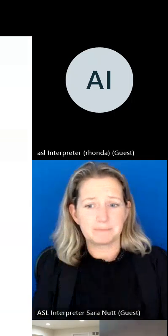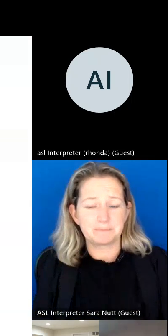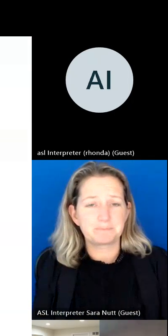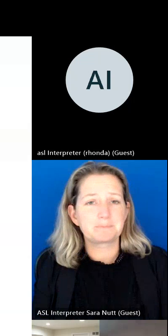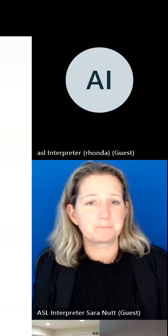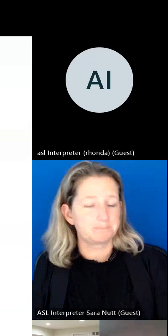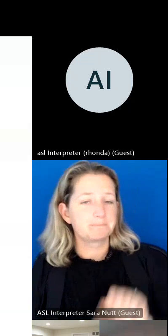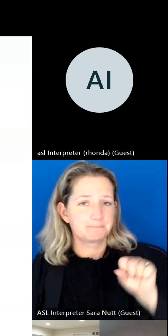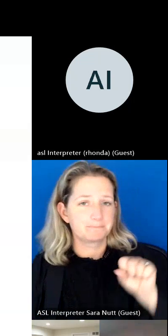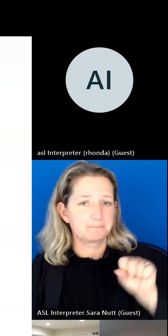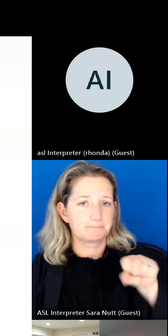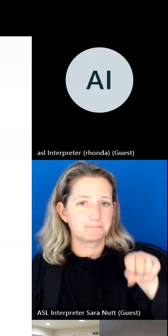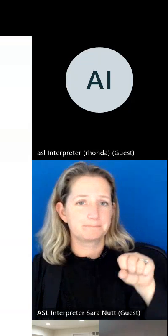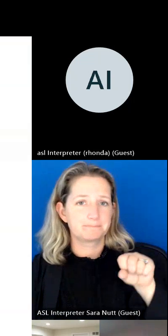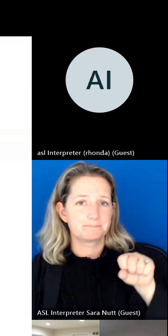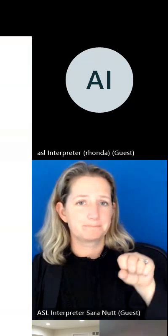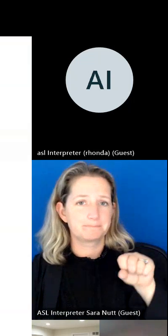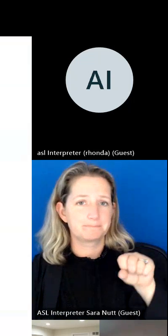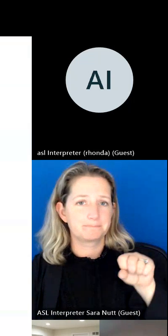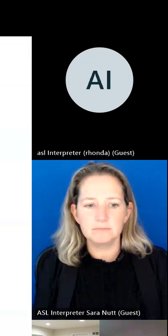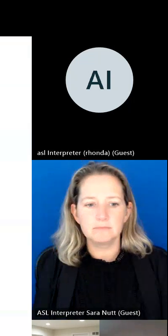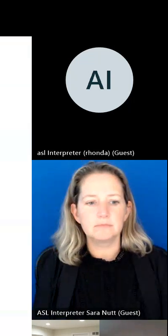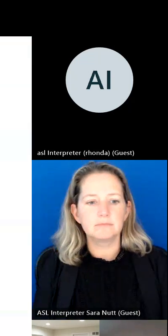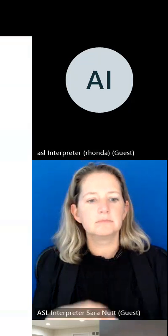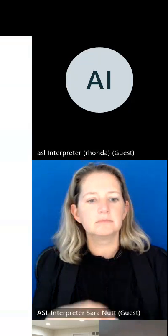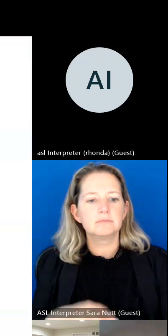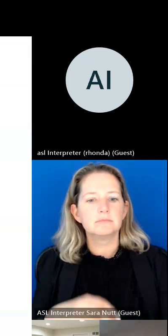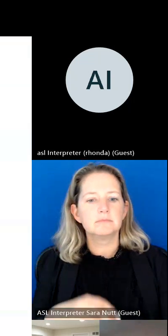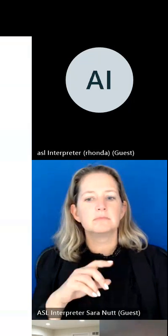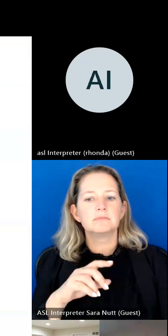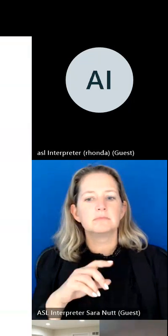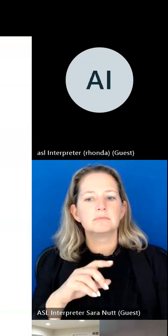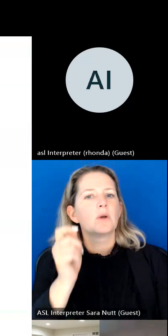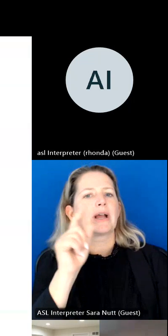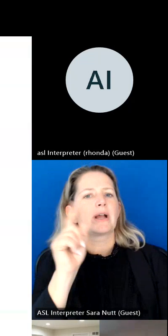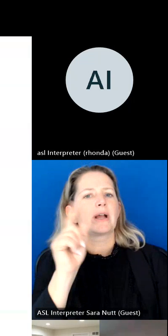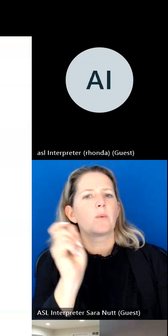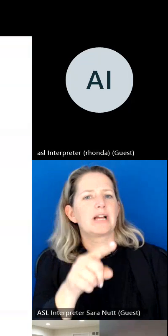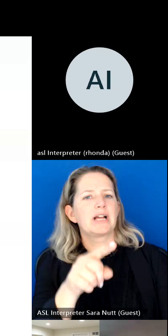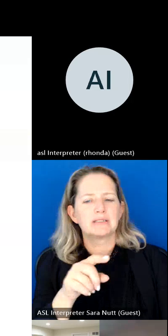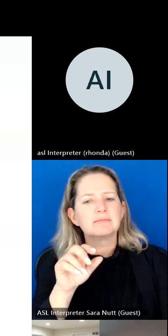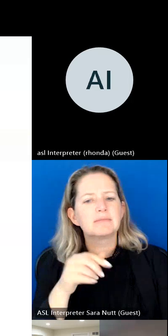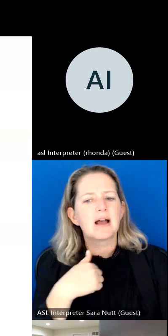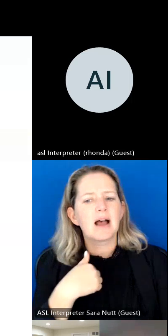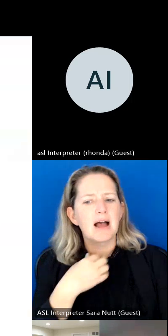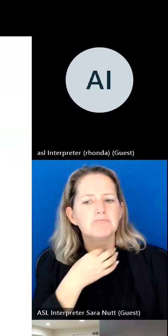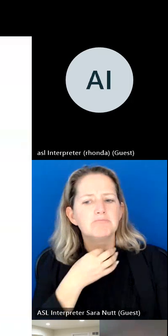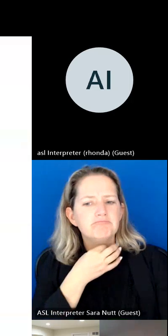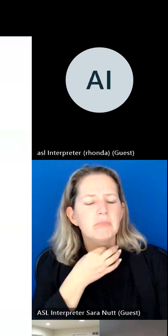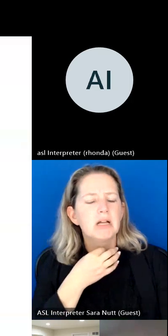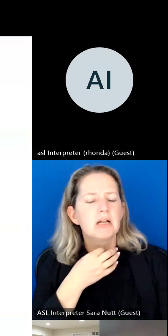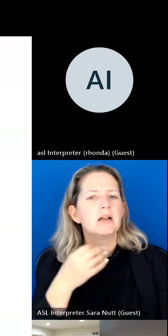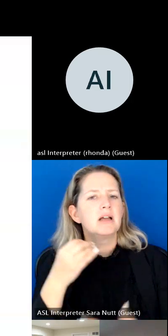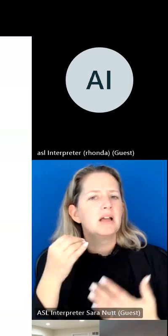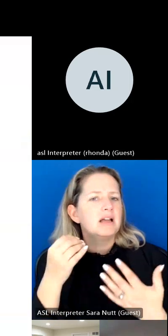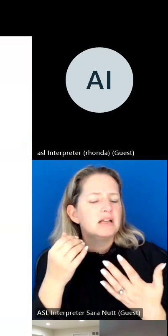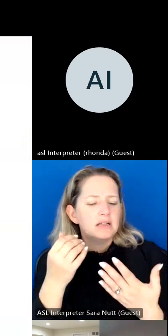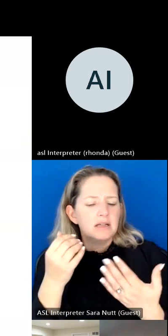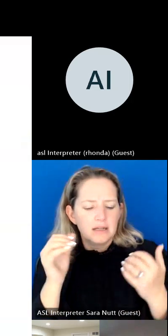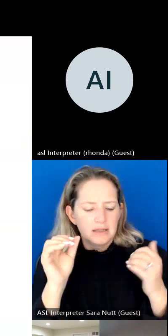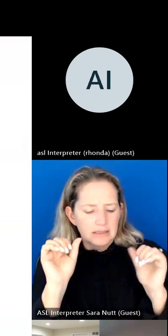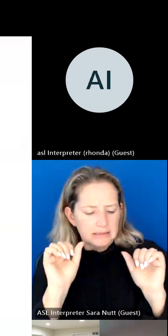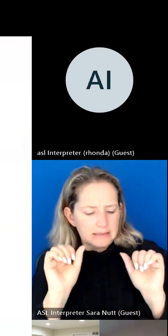Okay. Andrew, quick question. Sure. Is there a place where we can look up, because some